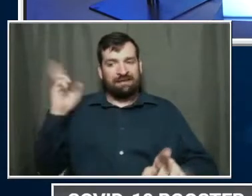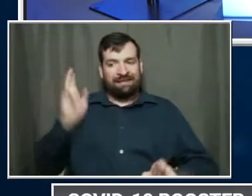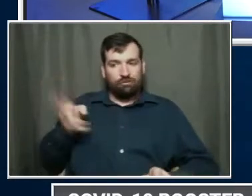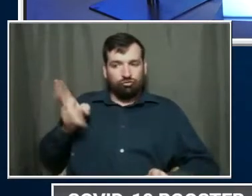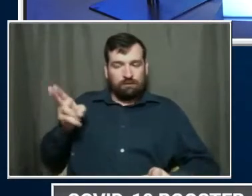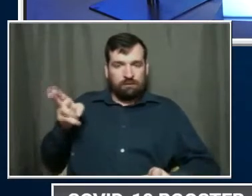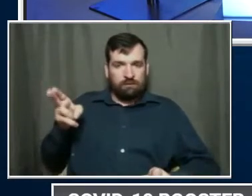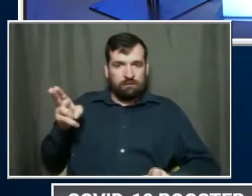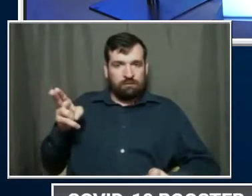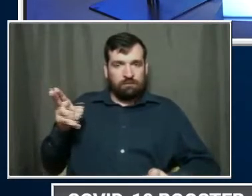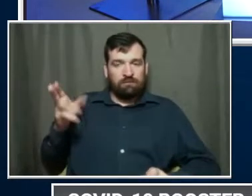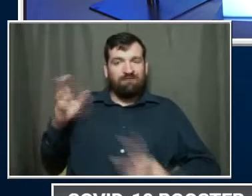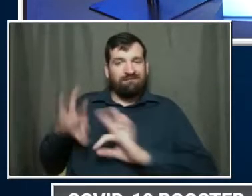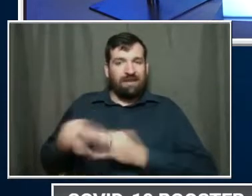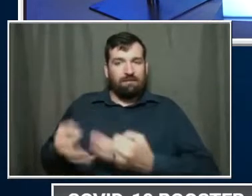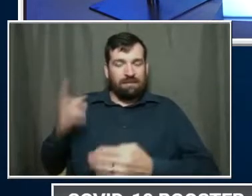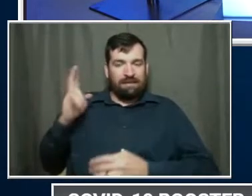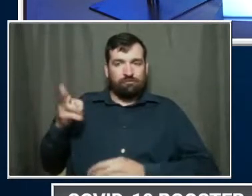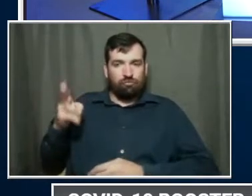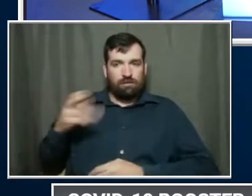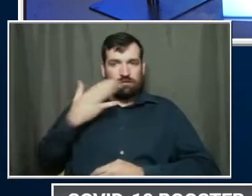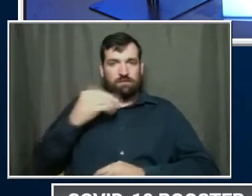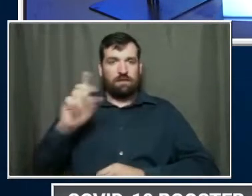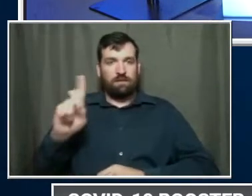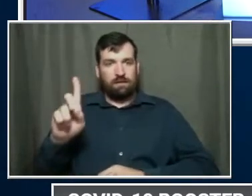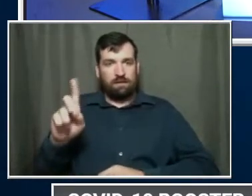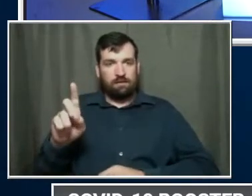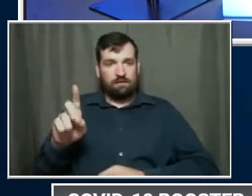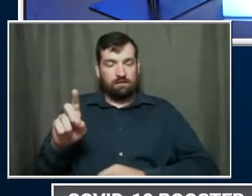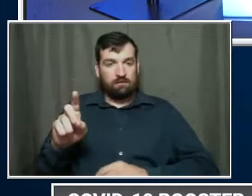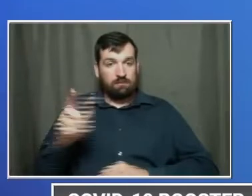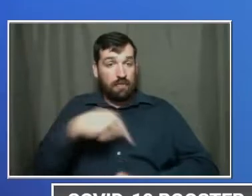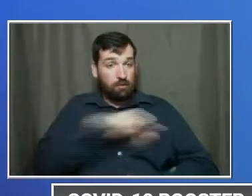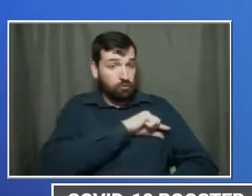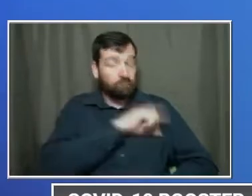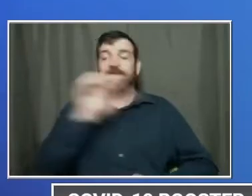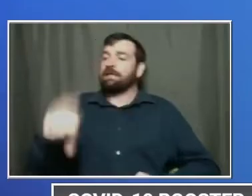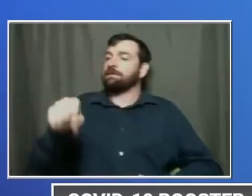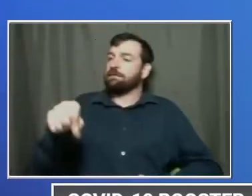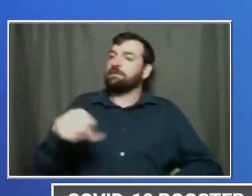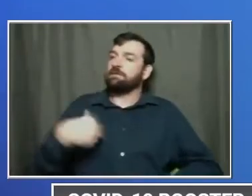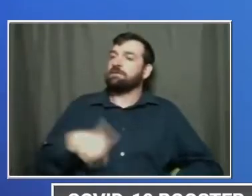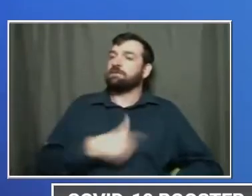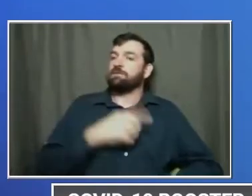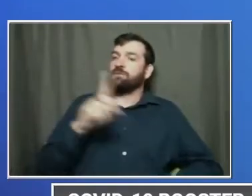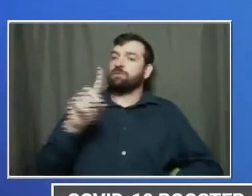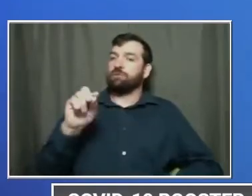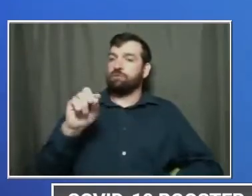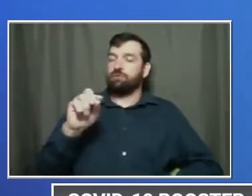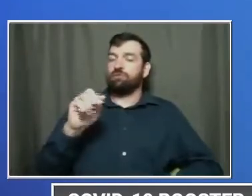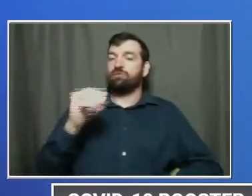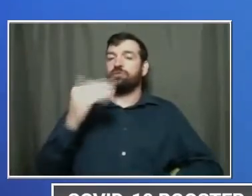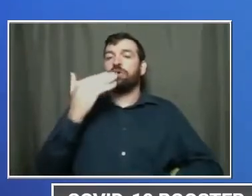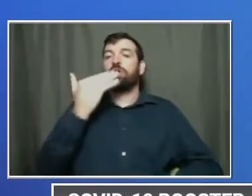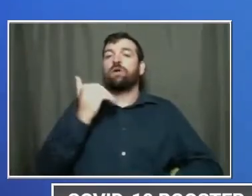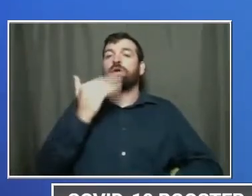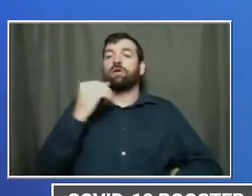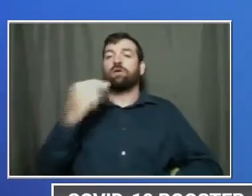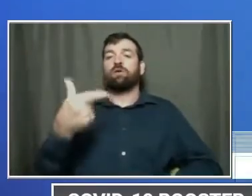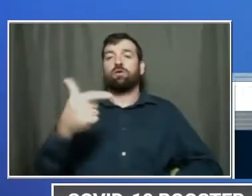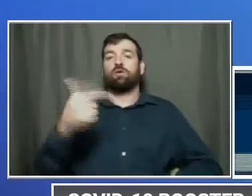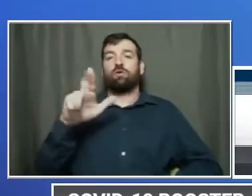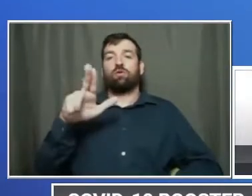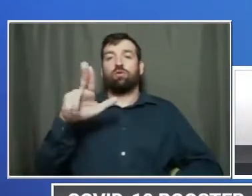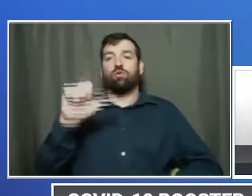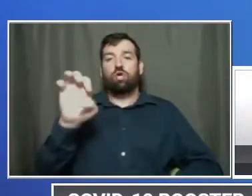eligible to donate? Yes, they would. Okay. We do oral glucose tolerance tests to see if they have glucose